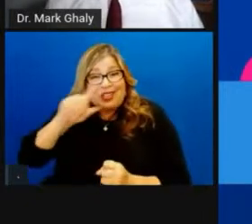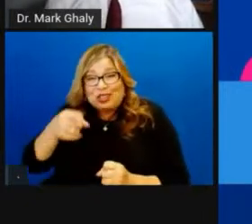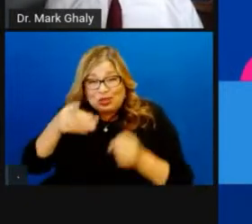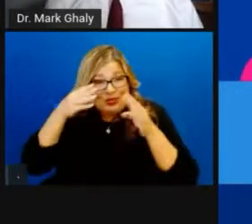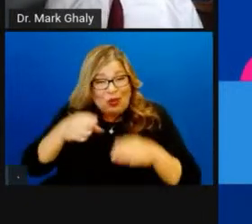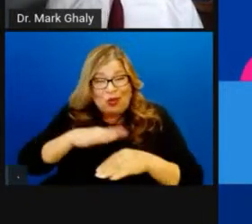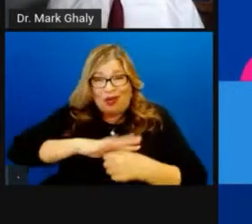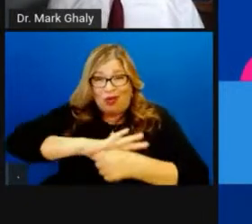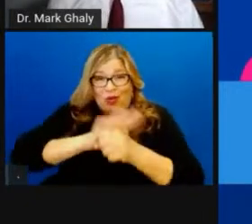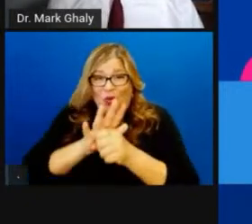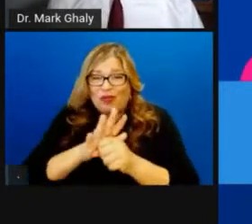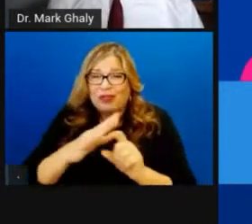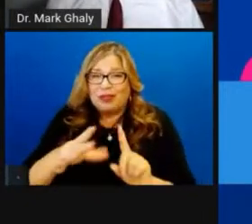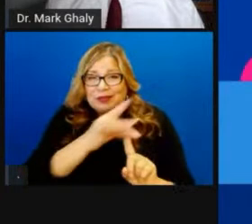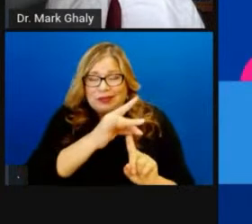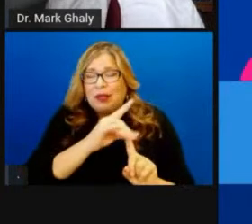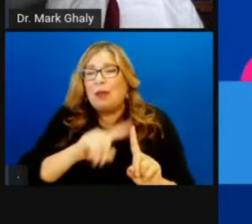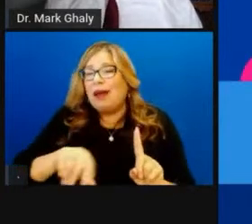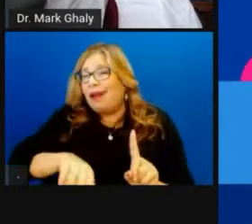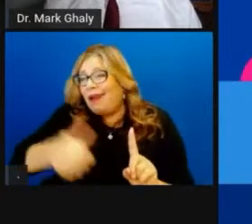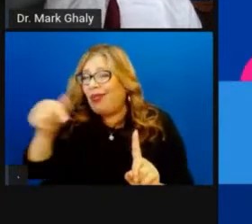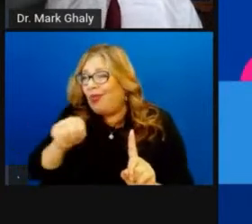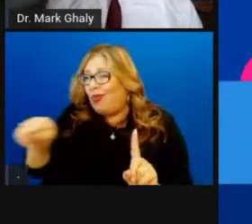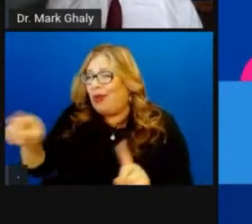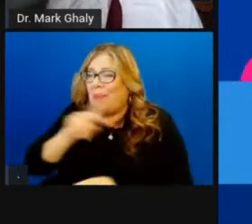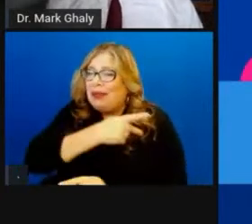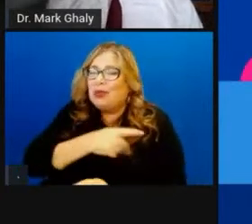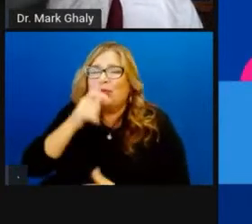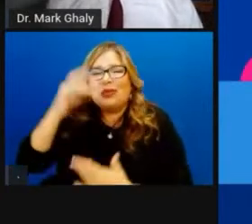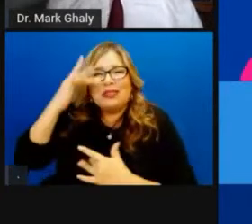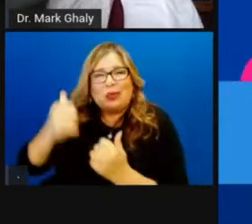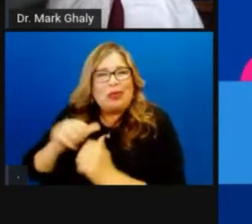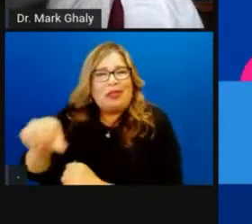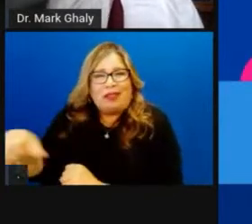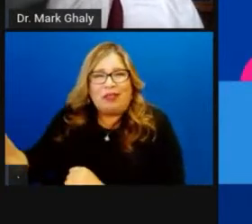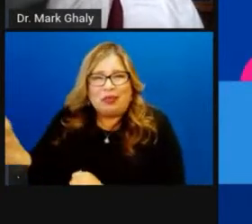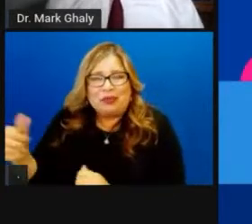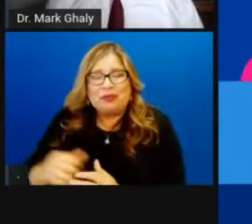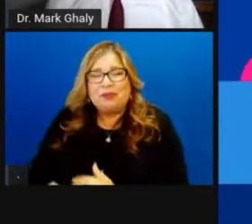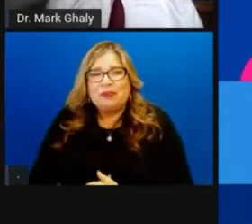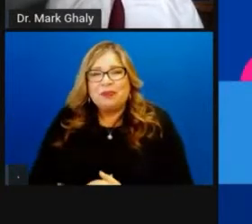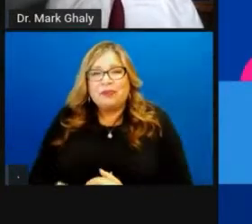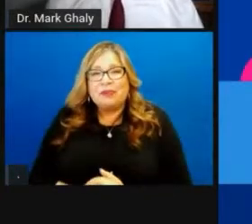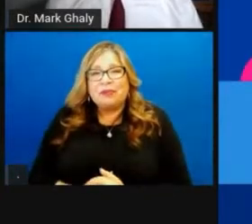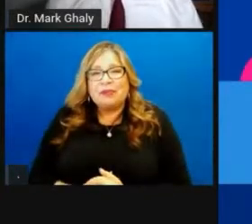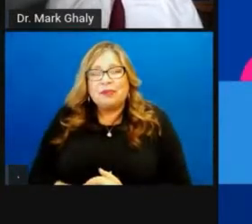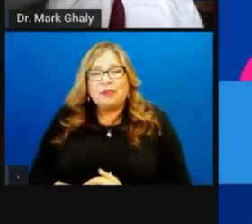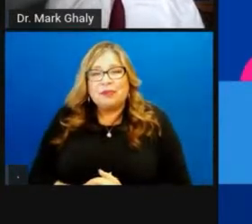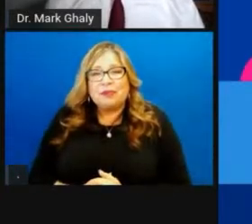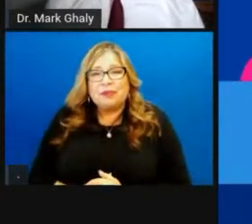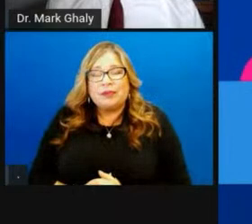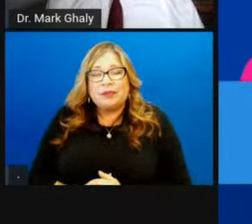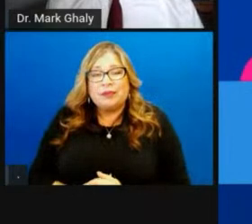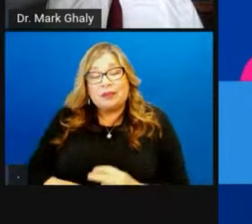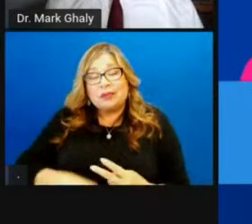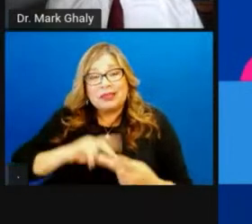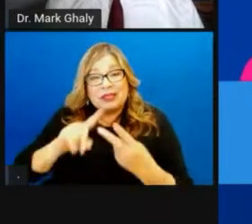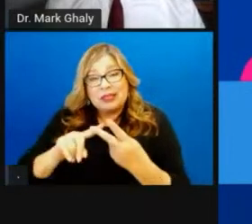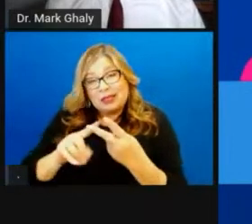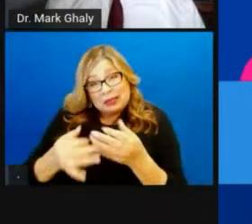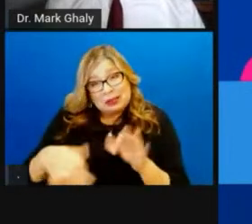many, many other patients as well. And then the second point, when you look at hospitalizations and cases, is